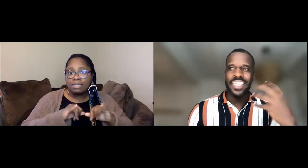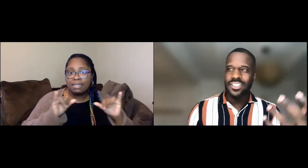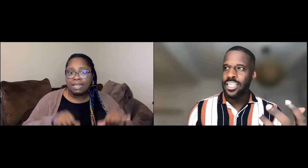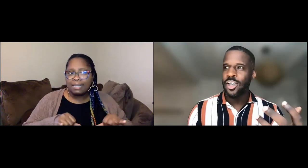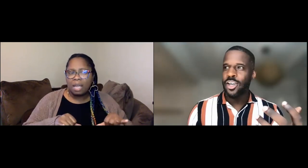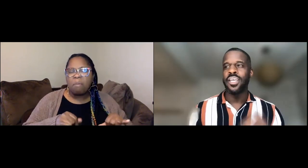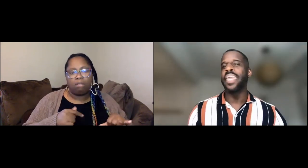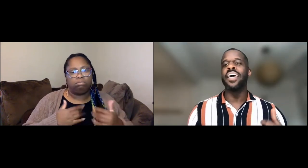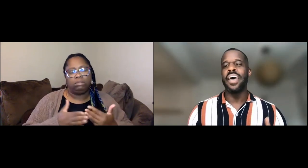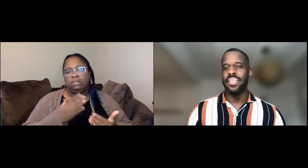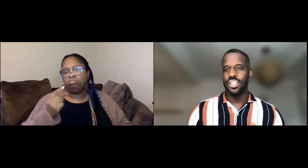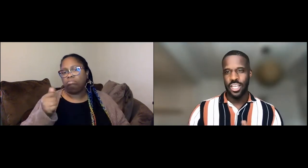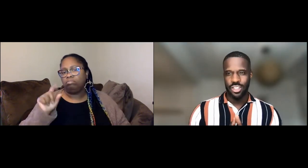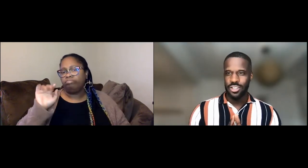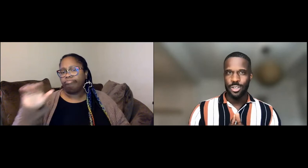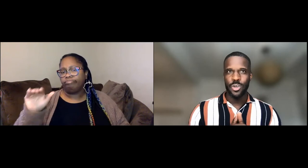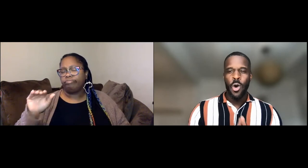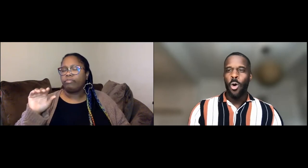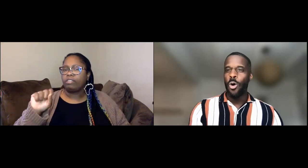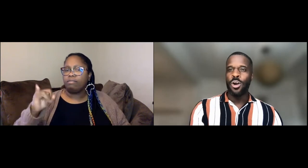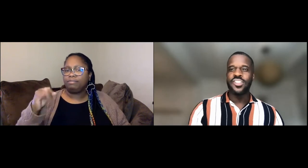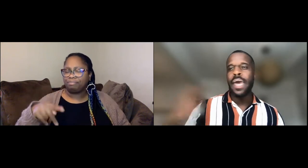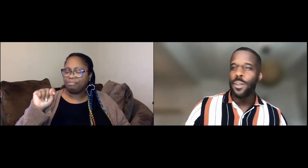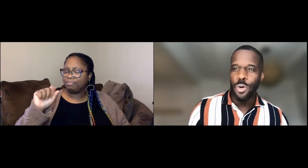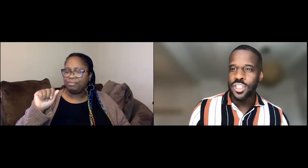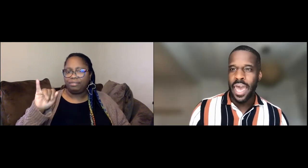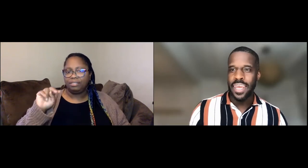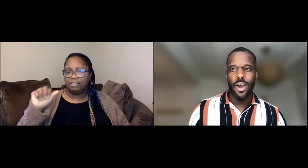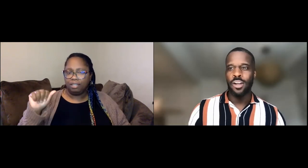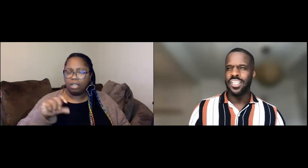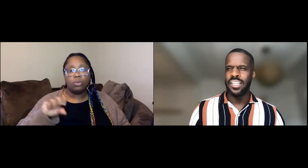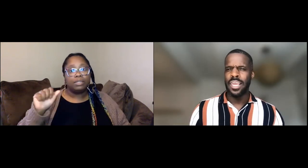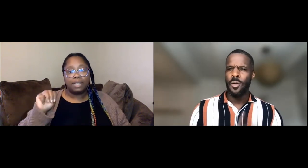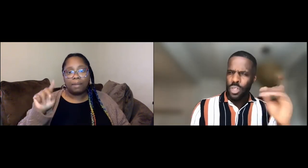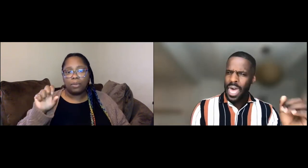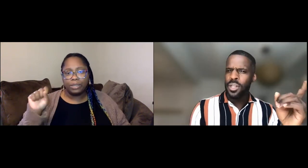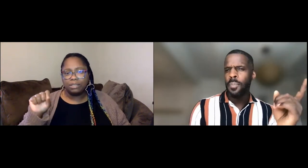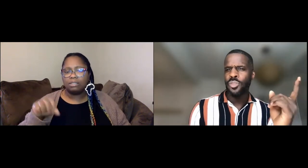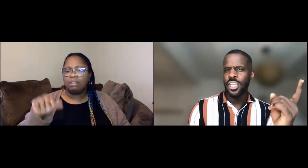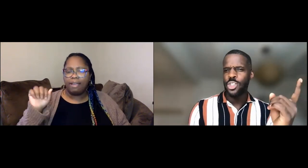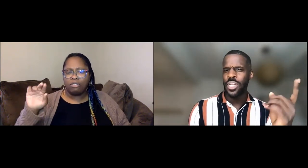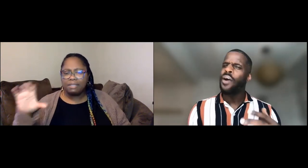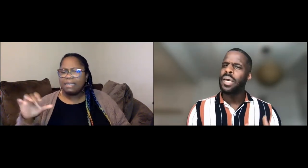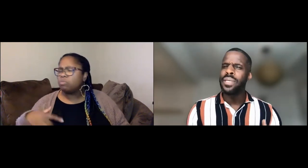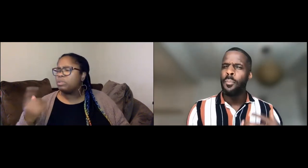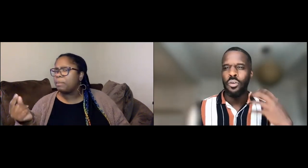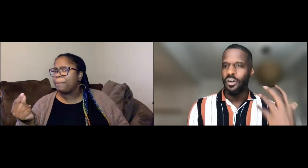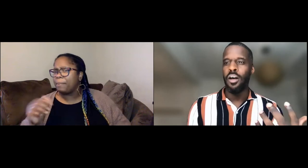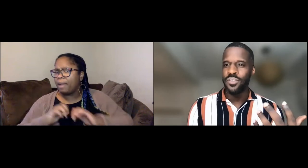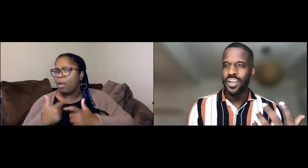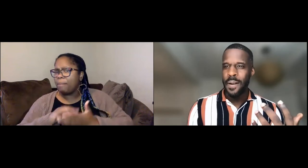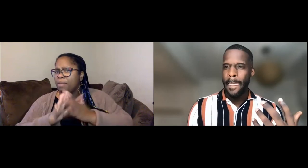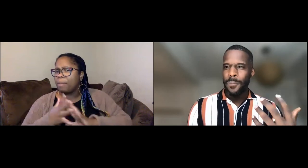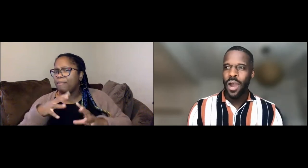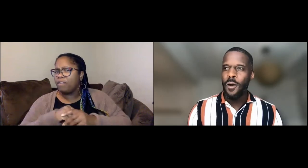can easily call Taina at Initiate Justice or Sam Lewis at ARC to say, what's happening about this issue and how can I become more